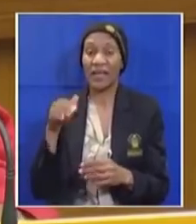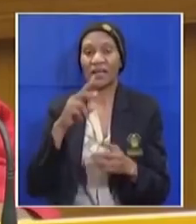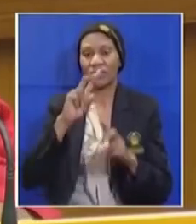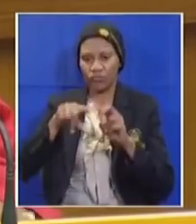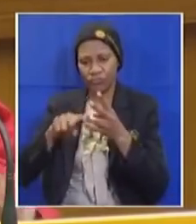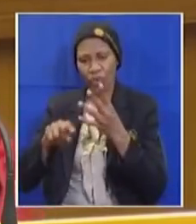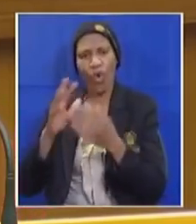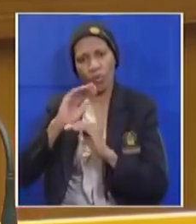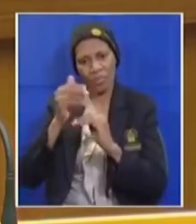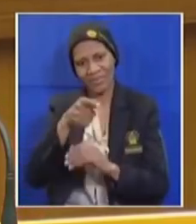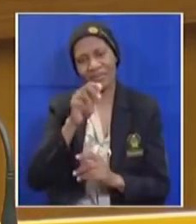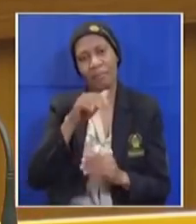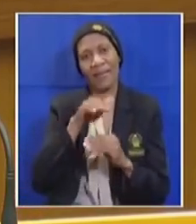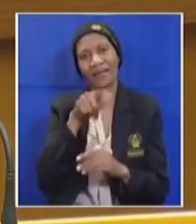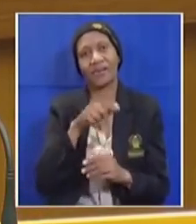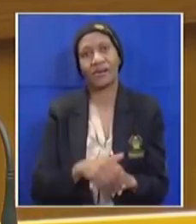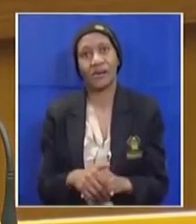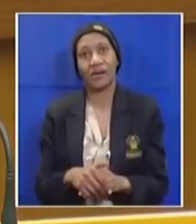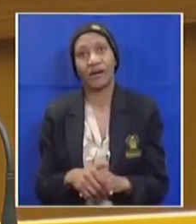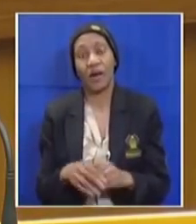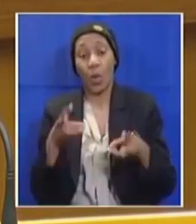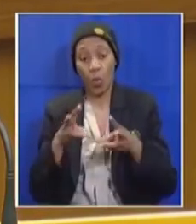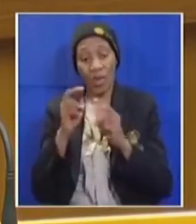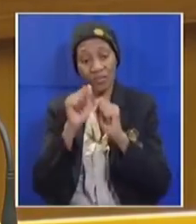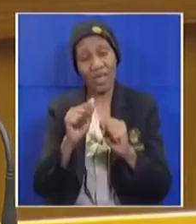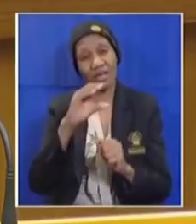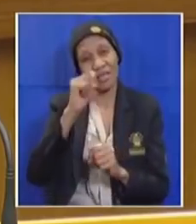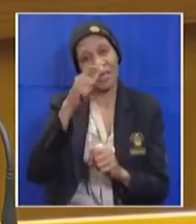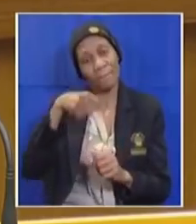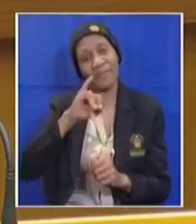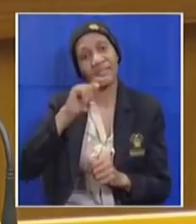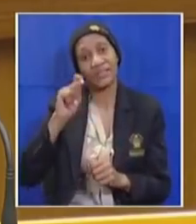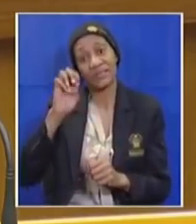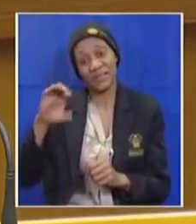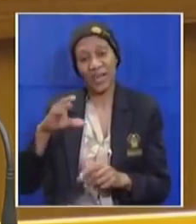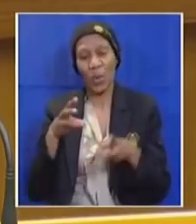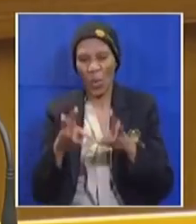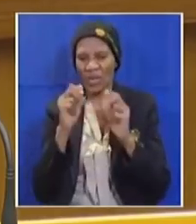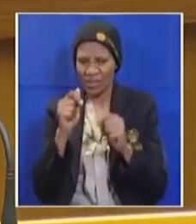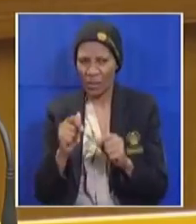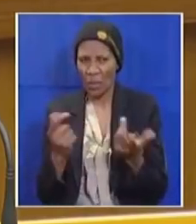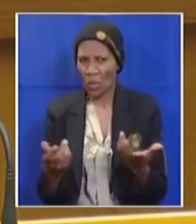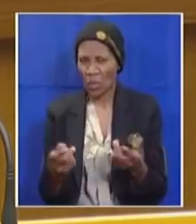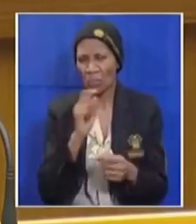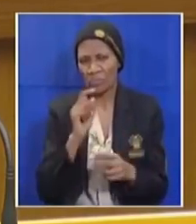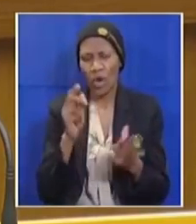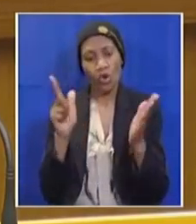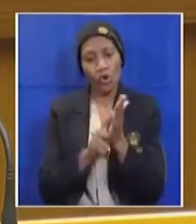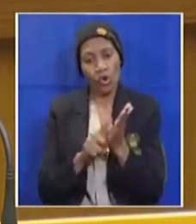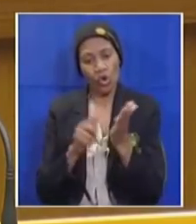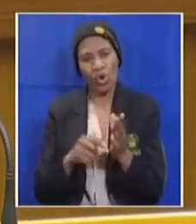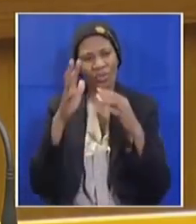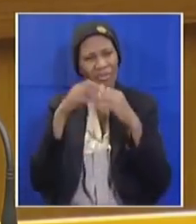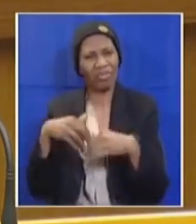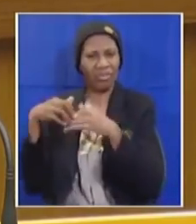Treasury. The conduct of CAPITEC is reckless, destructive, and will make efforts of legislation